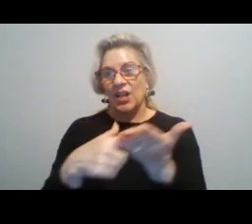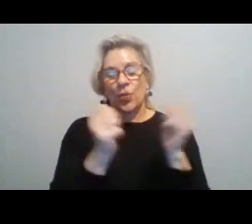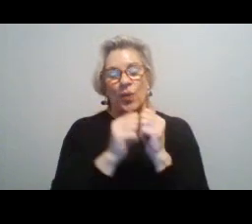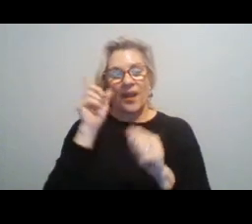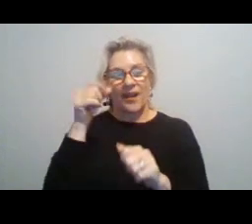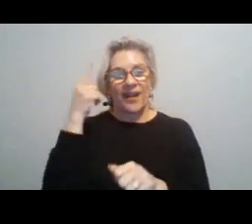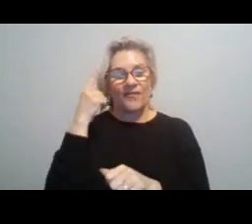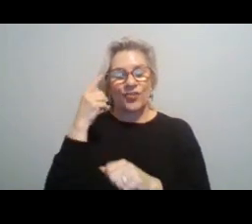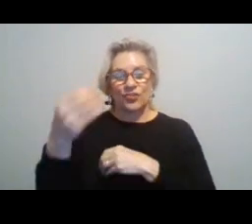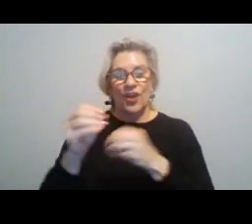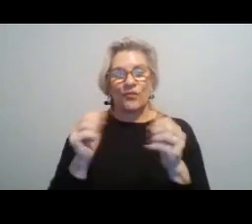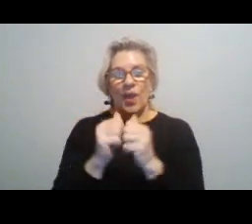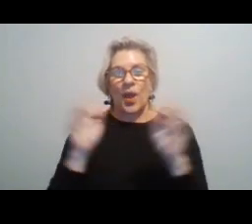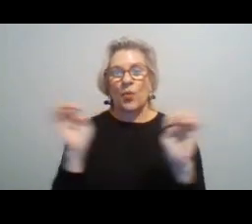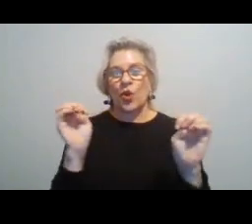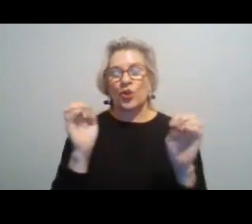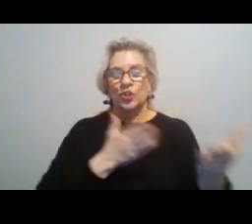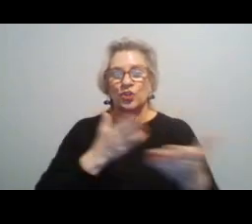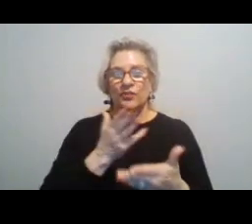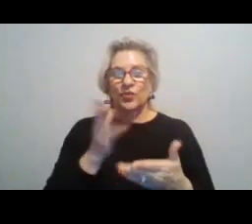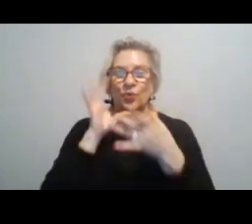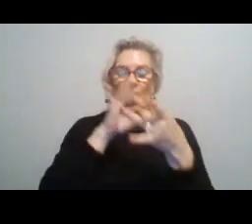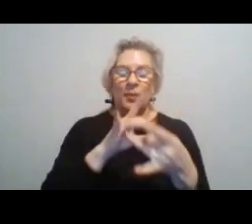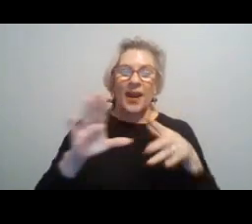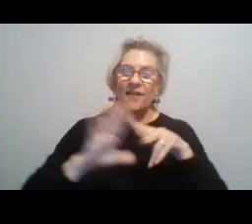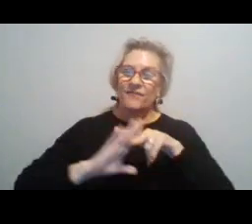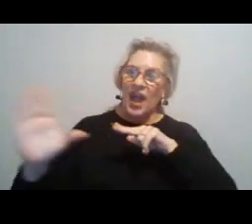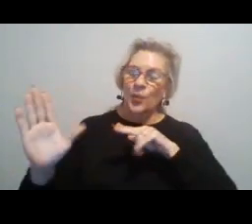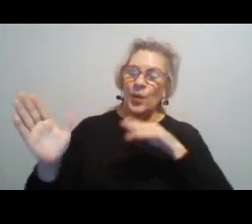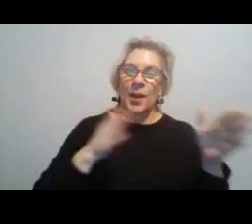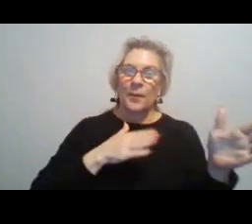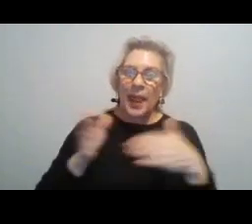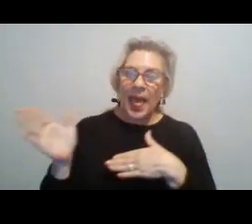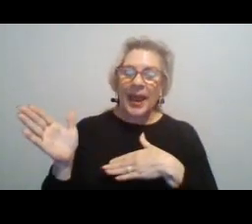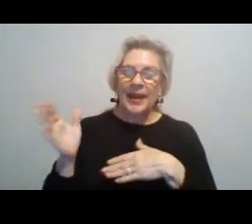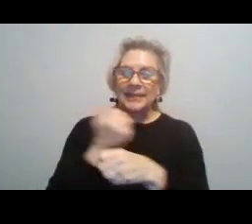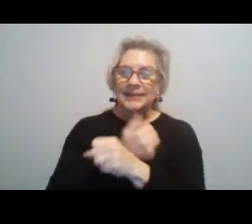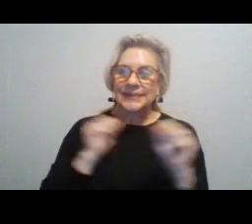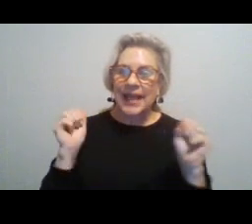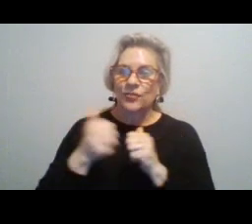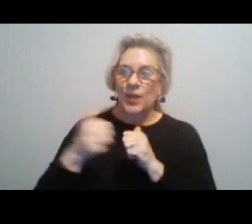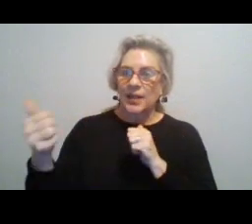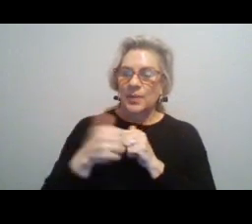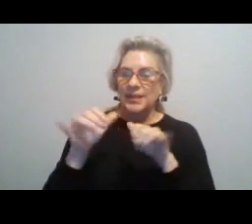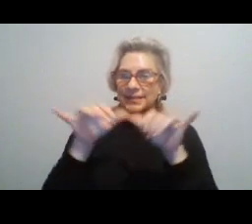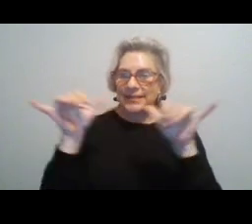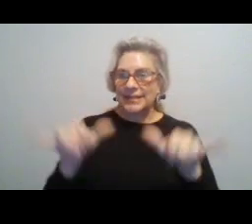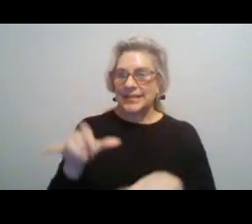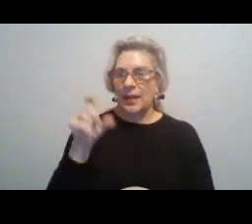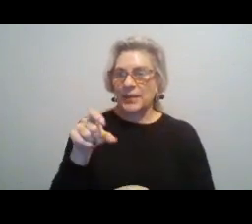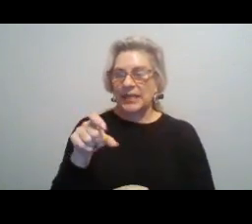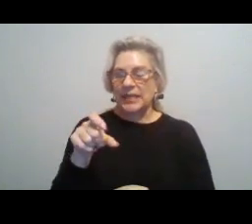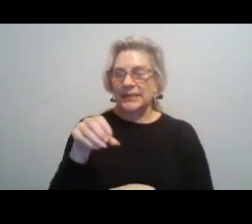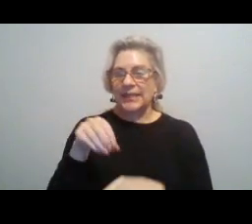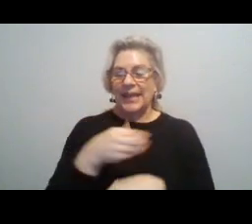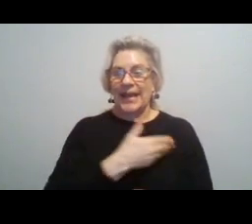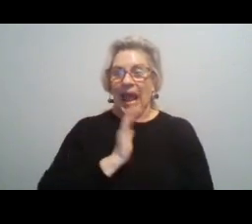of Emergency Services regarding evacuation planning and transportation system needs. In our